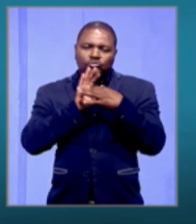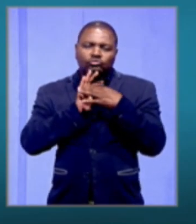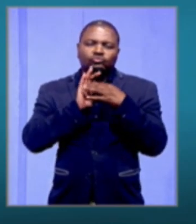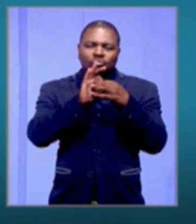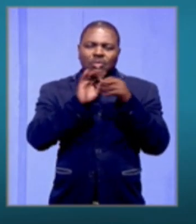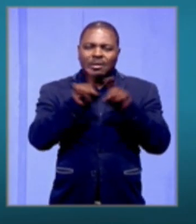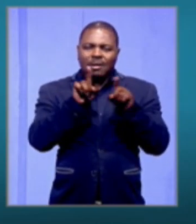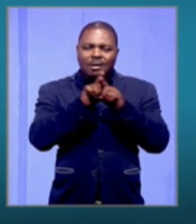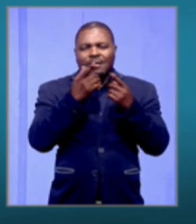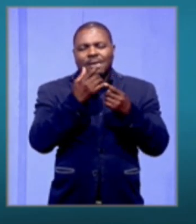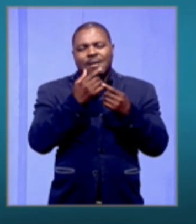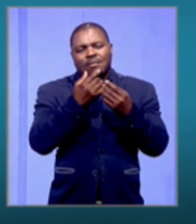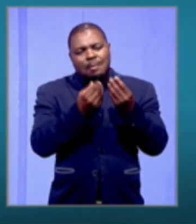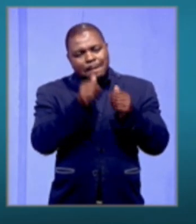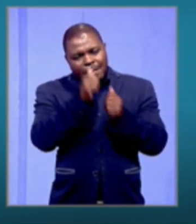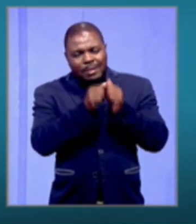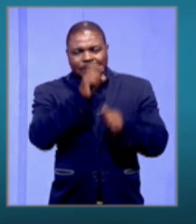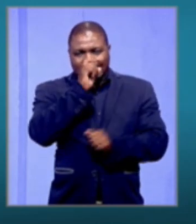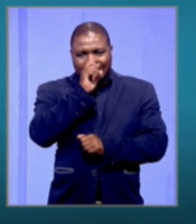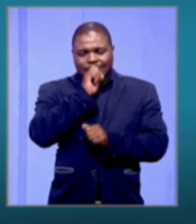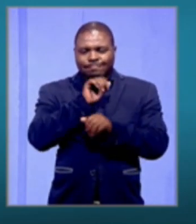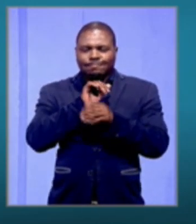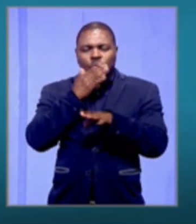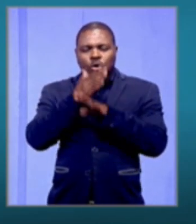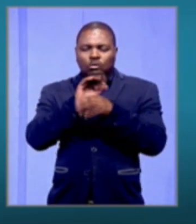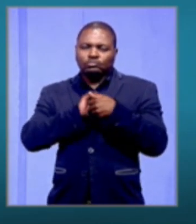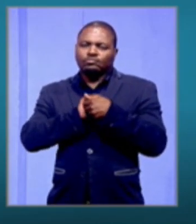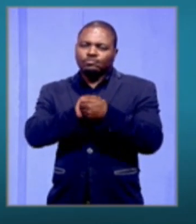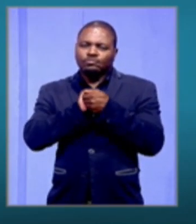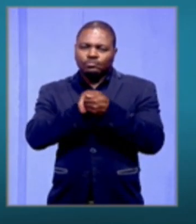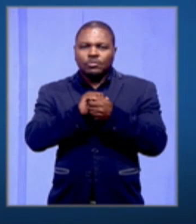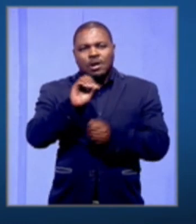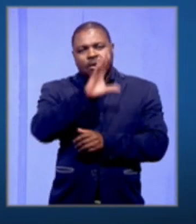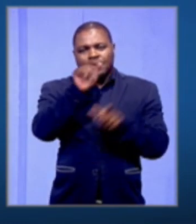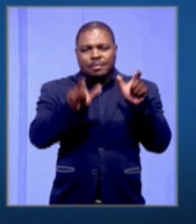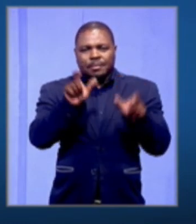bana ba motho, a re tshwaraganeng re le maAforika.